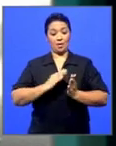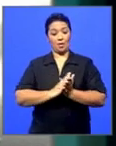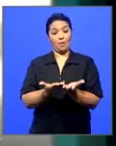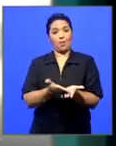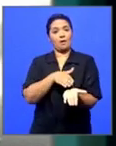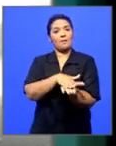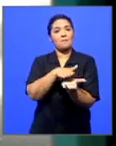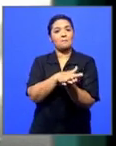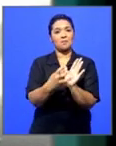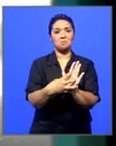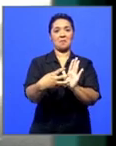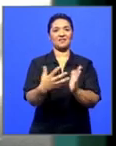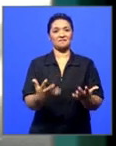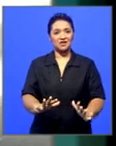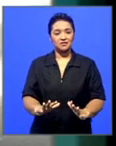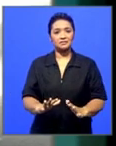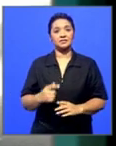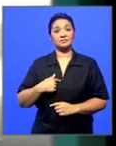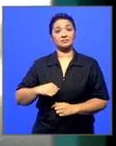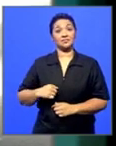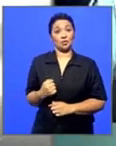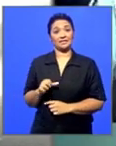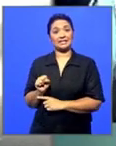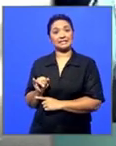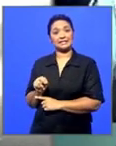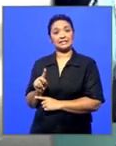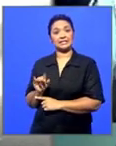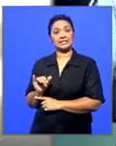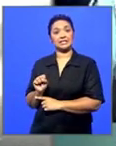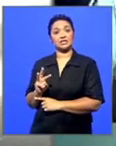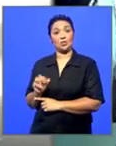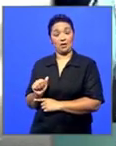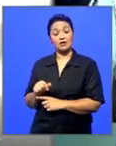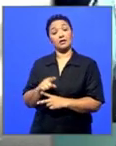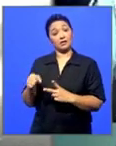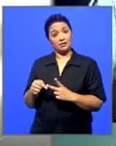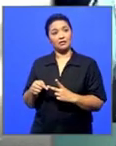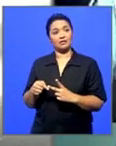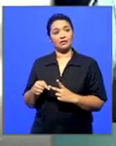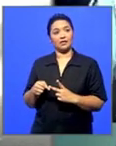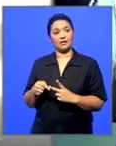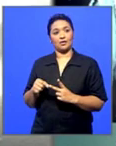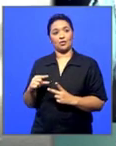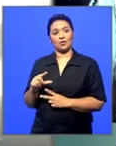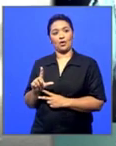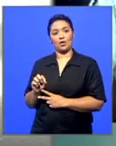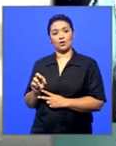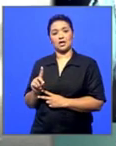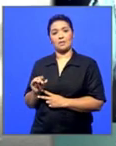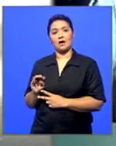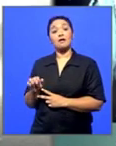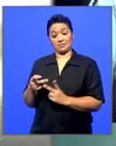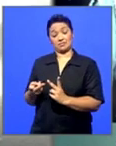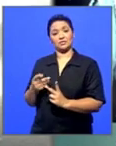book, myself and my wife Cindy with Nadine Godima. We went to present the book to him.